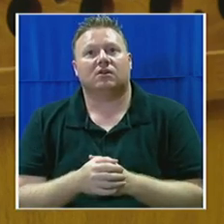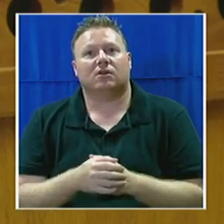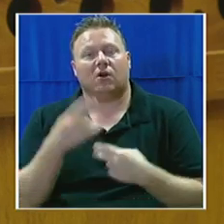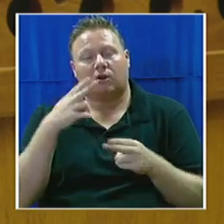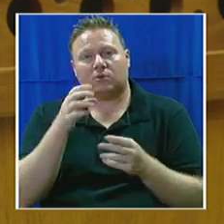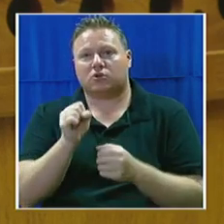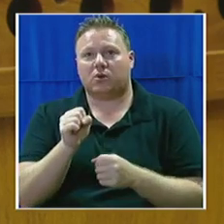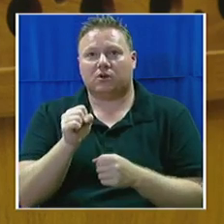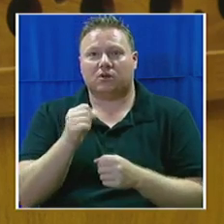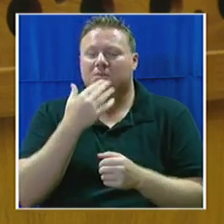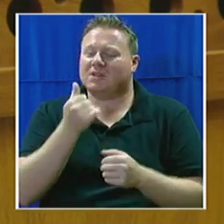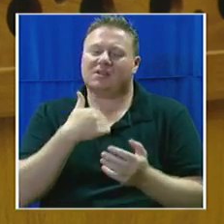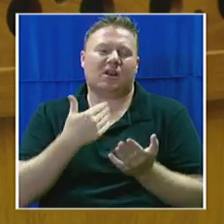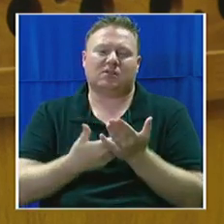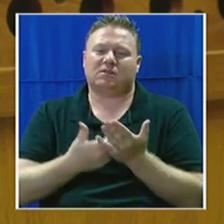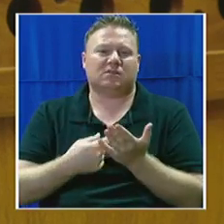Better address me, sir.